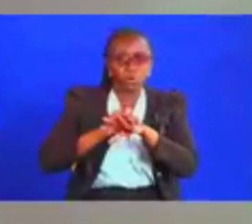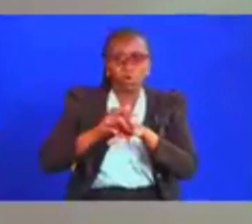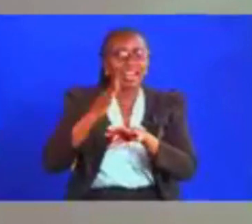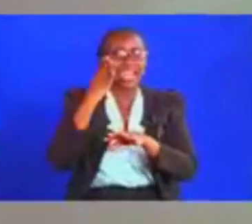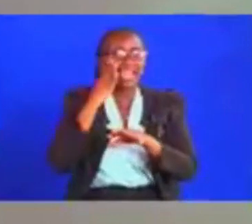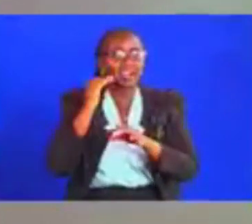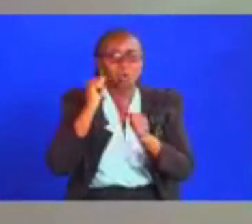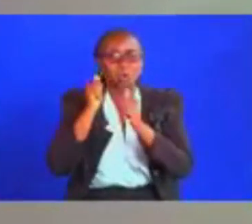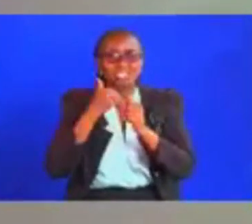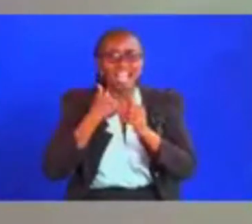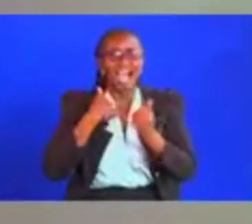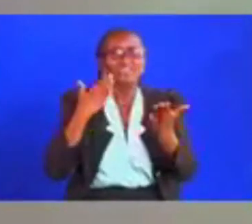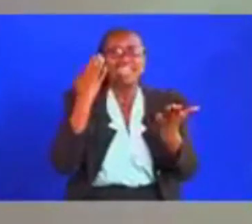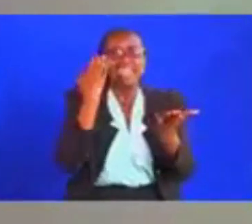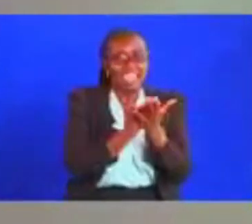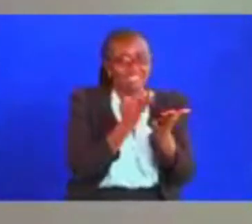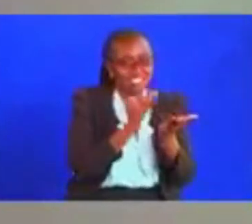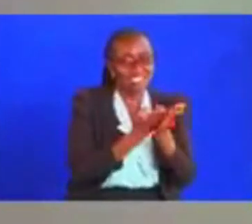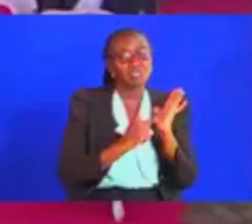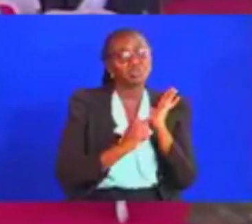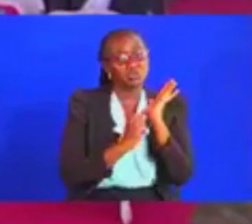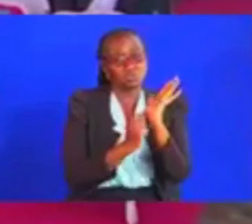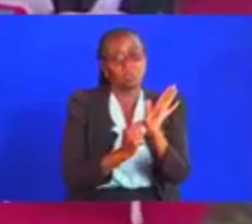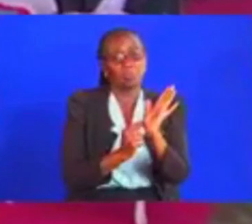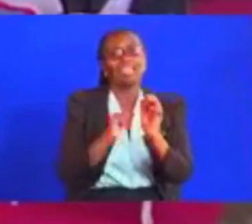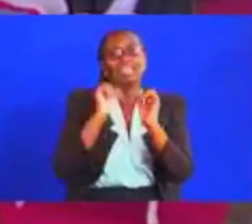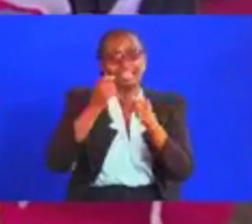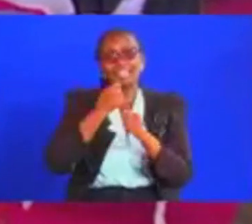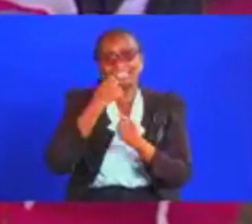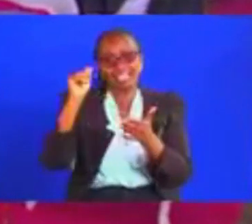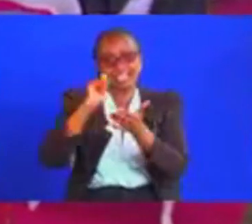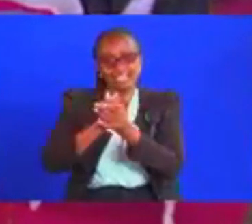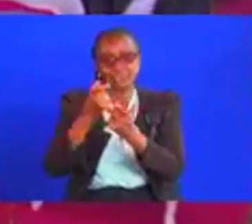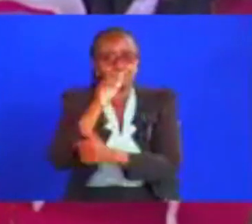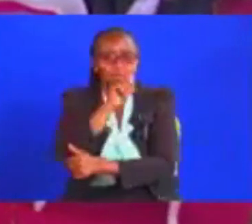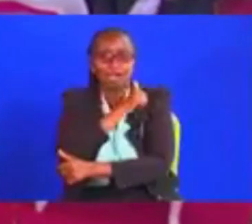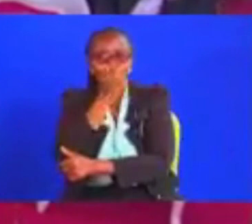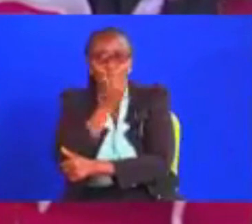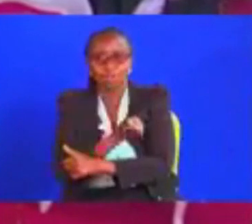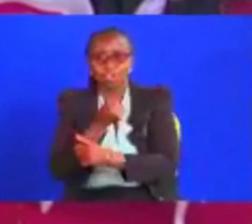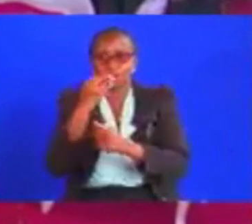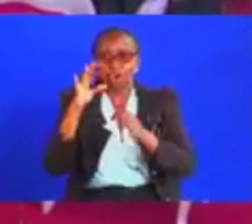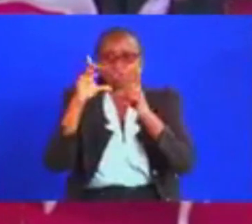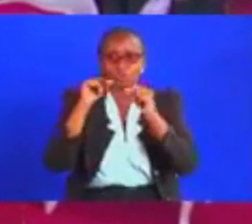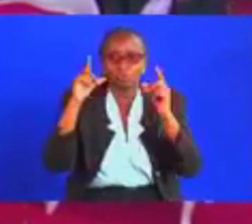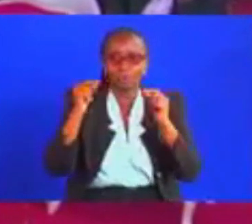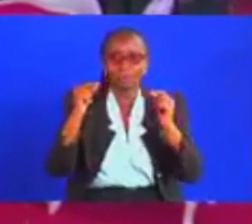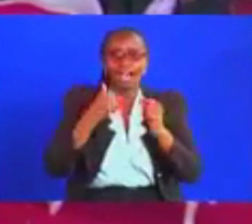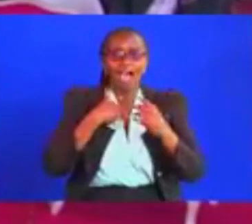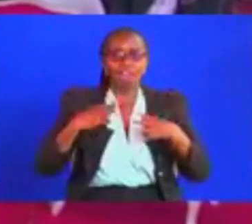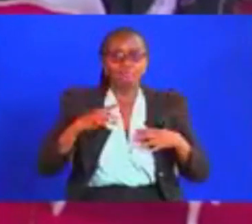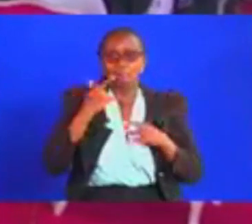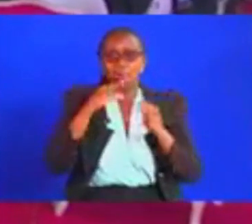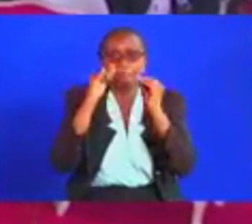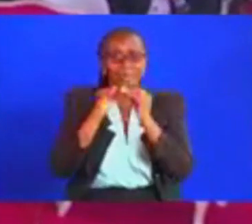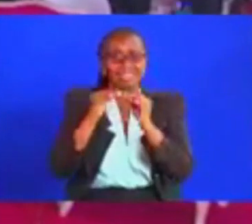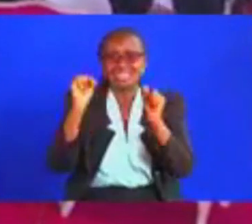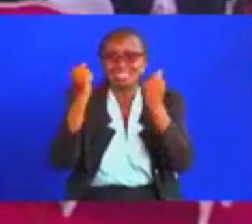has proof to show. I can tell you from the authority of Scripture, there are many people who have not met the Savior.